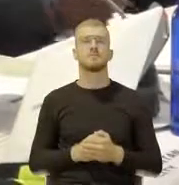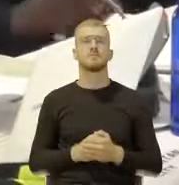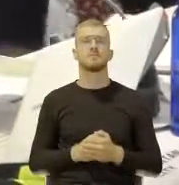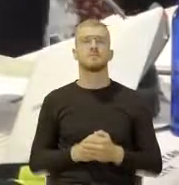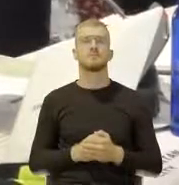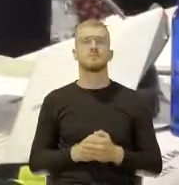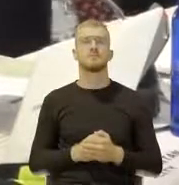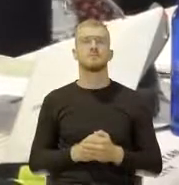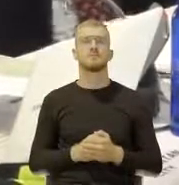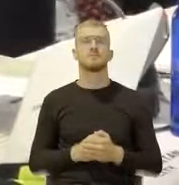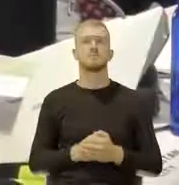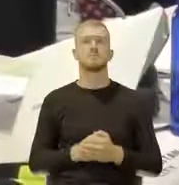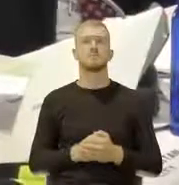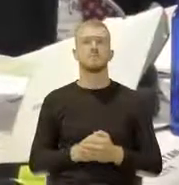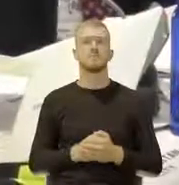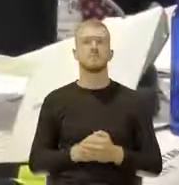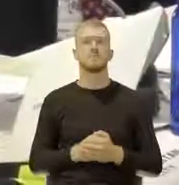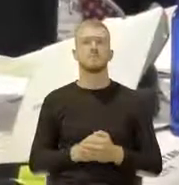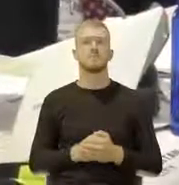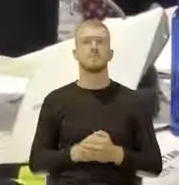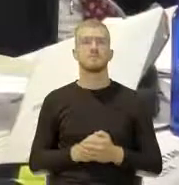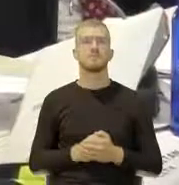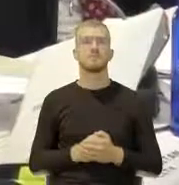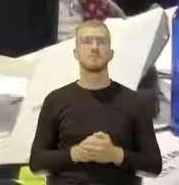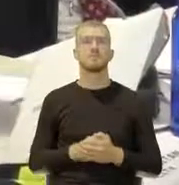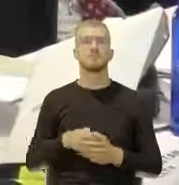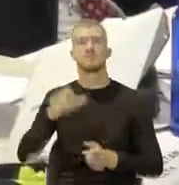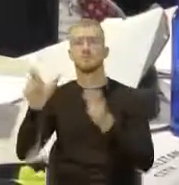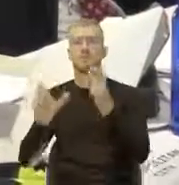local leaders is critically important.